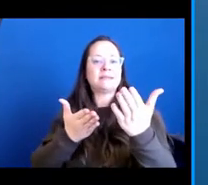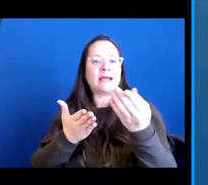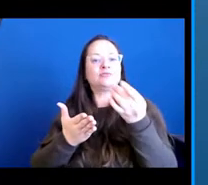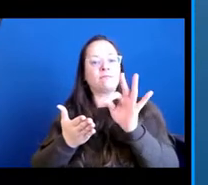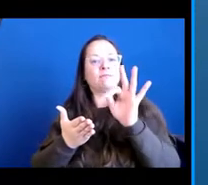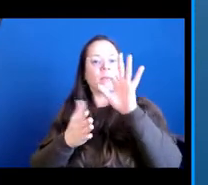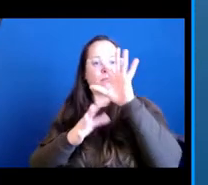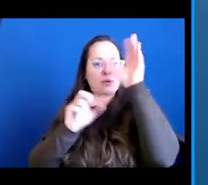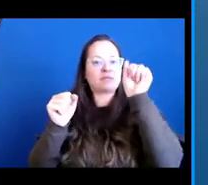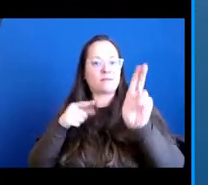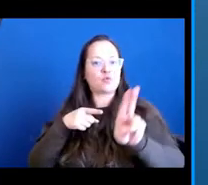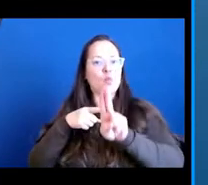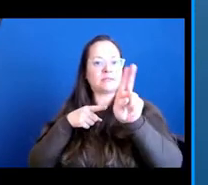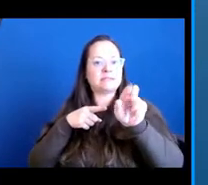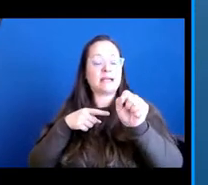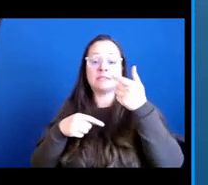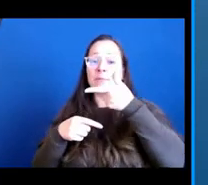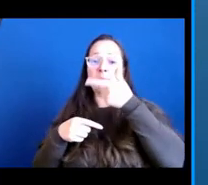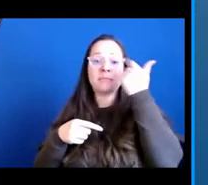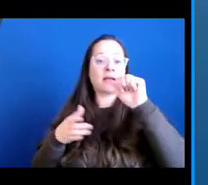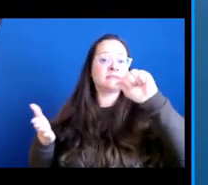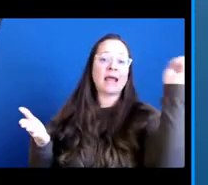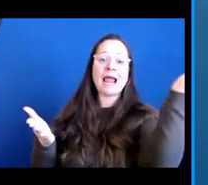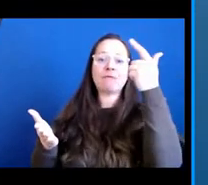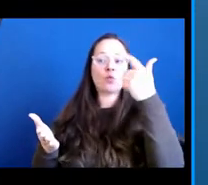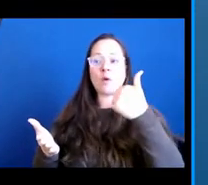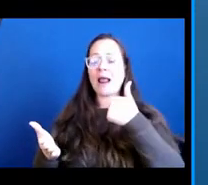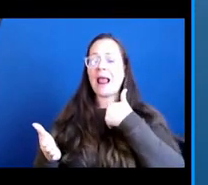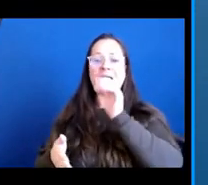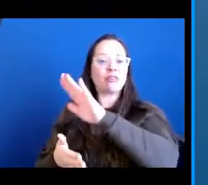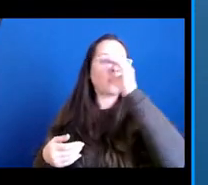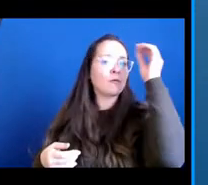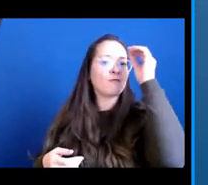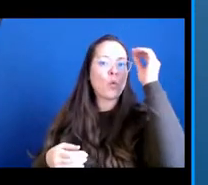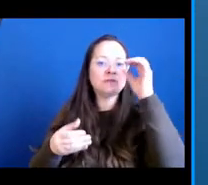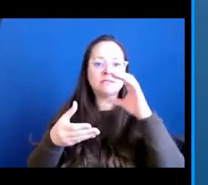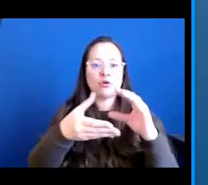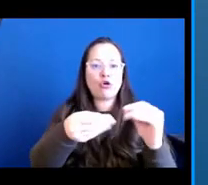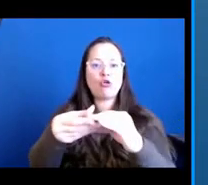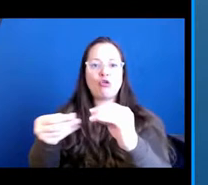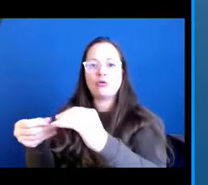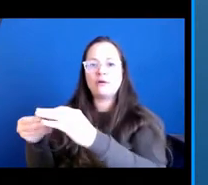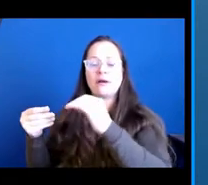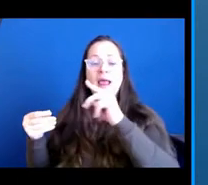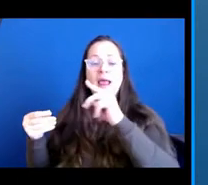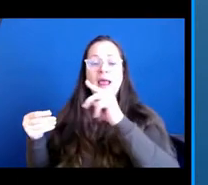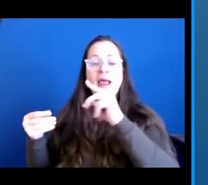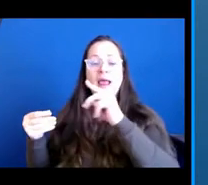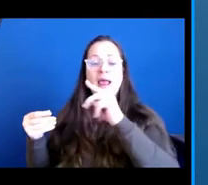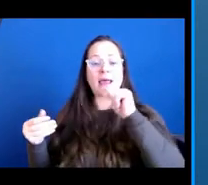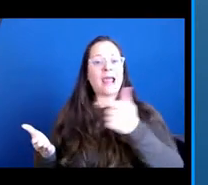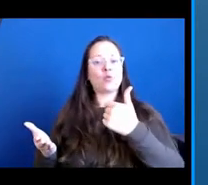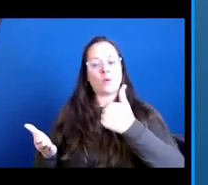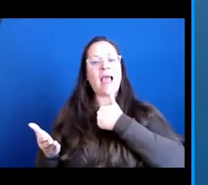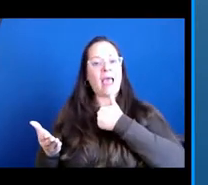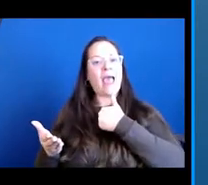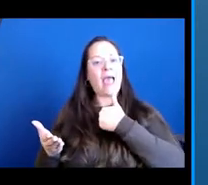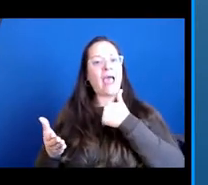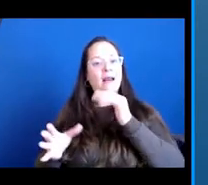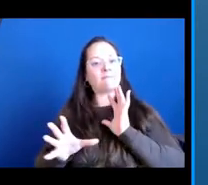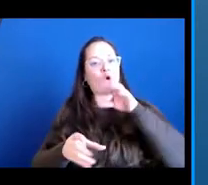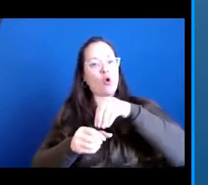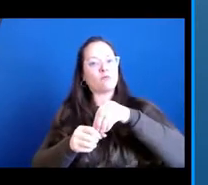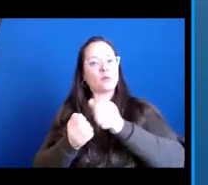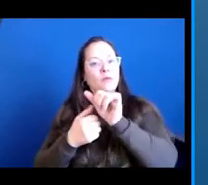because everyone had their voice heard and everyone had a stake in this and everyone started seeing